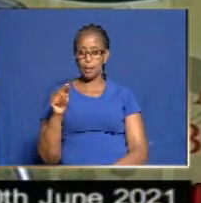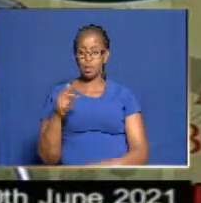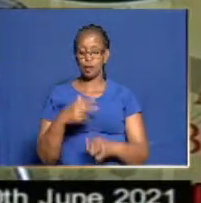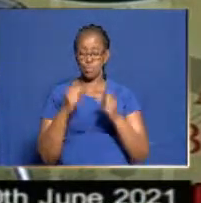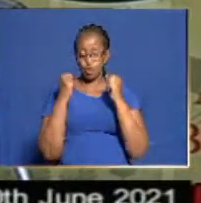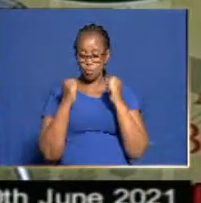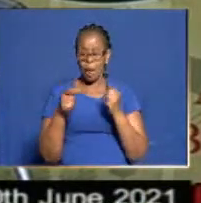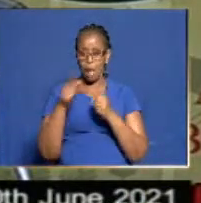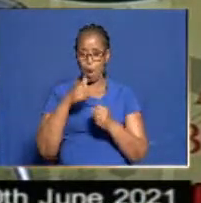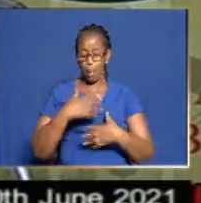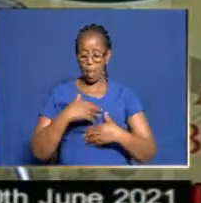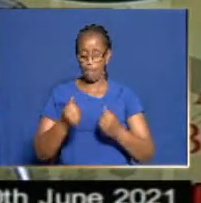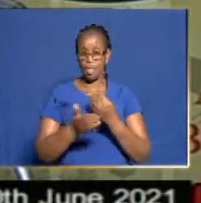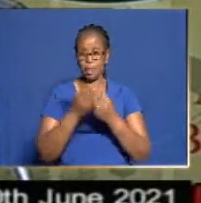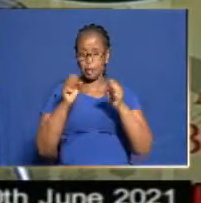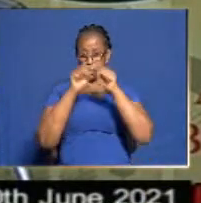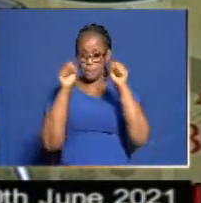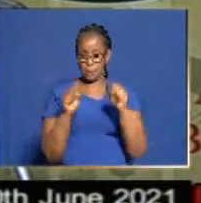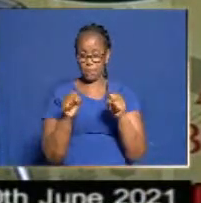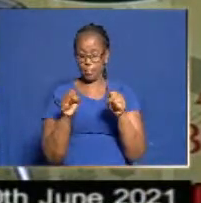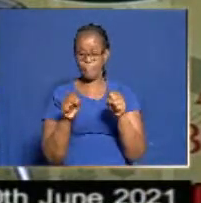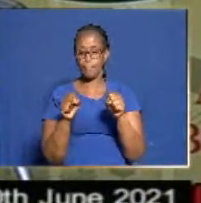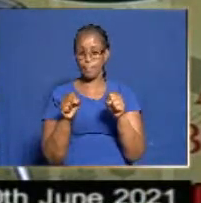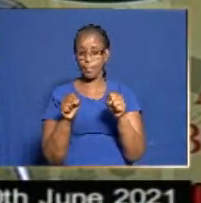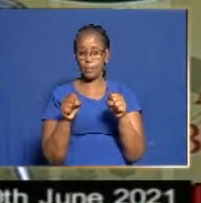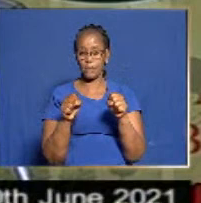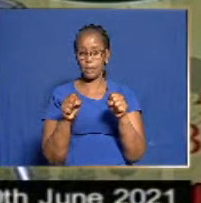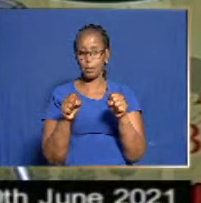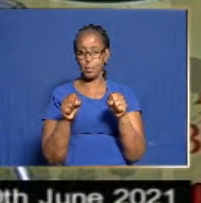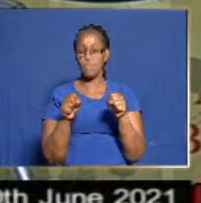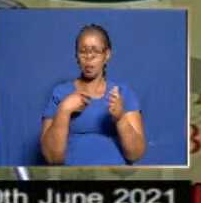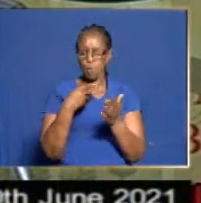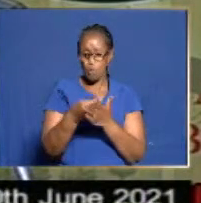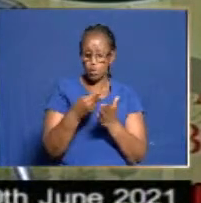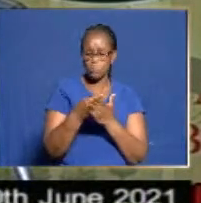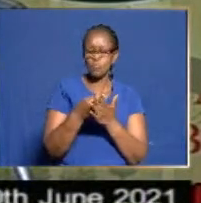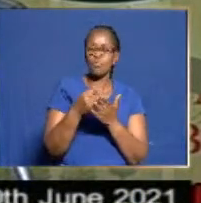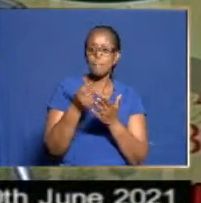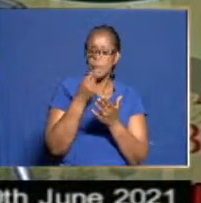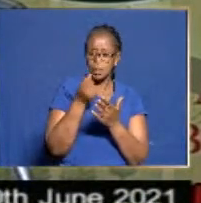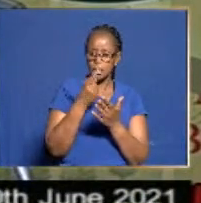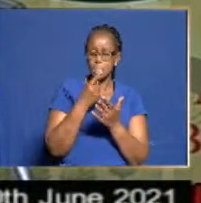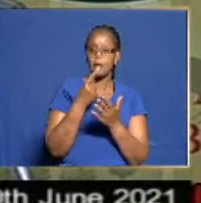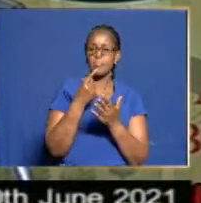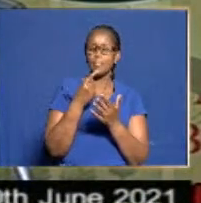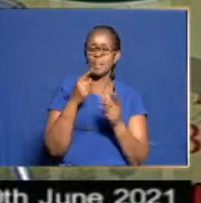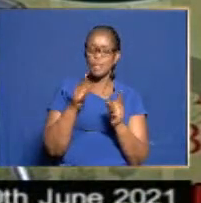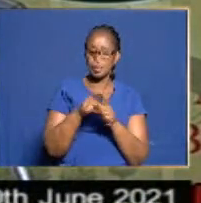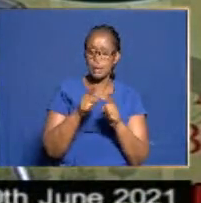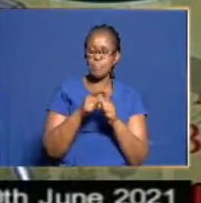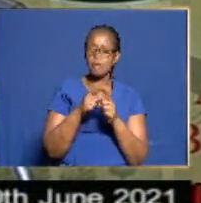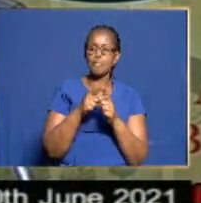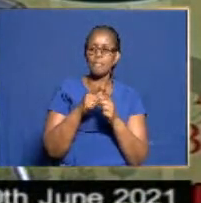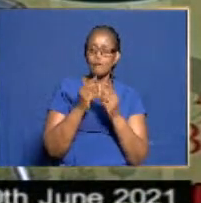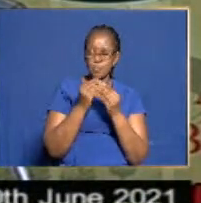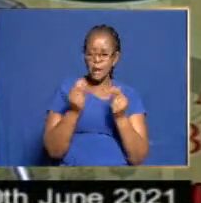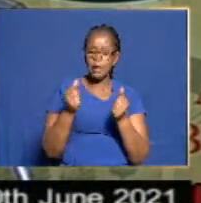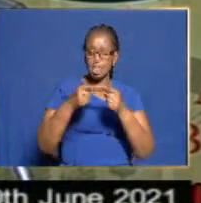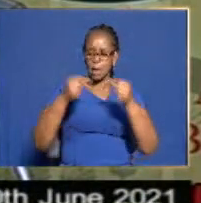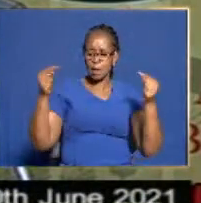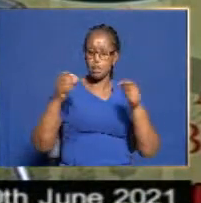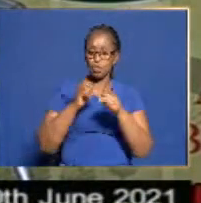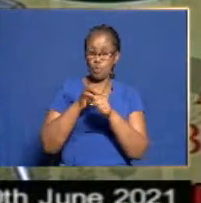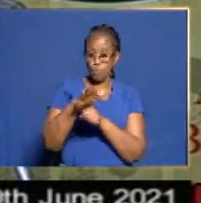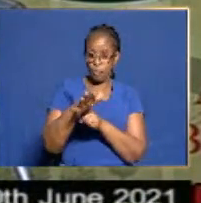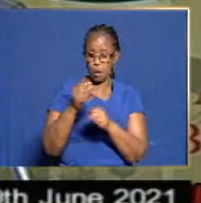our healthcare system, make the cost of medicines affordable for Kenyans, and step up the fight against COVID-19 pandemic,